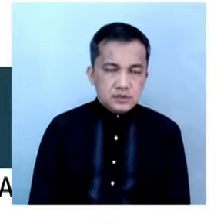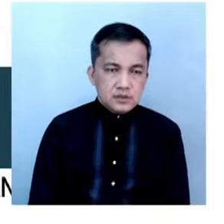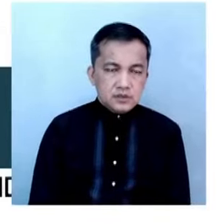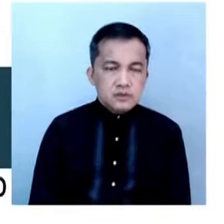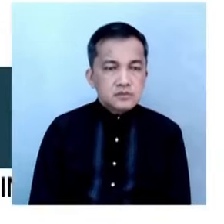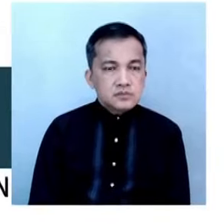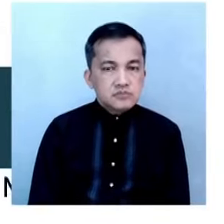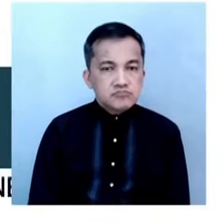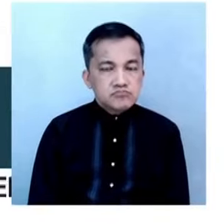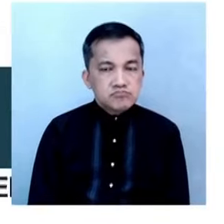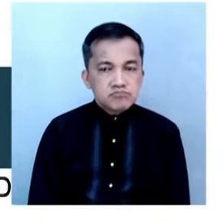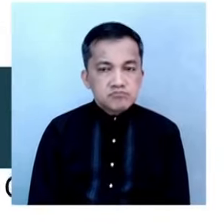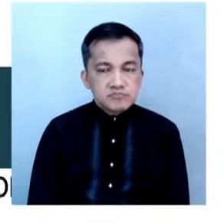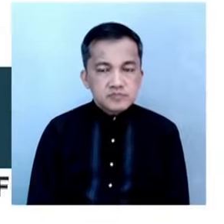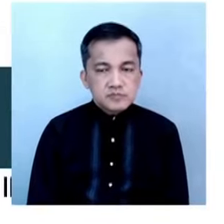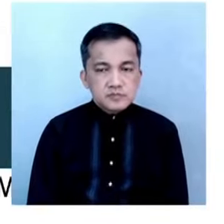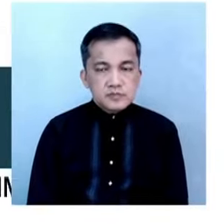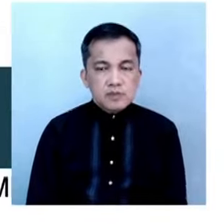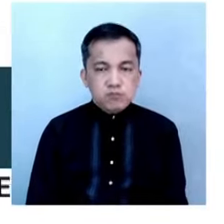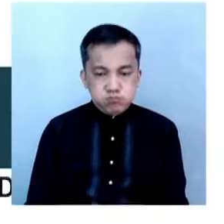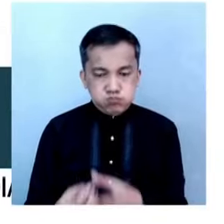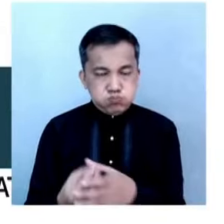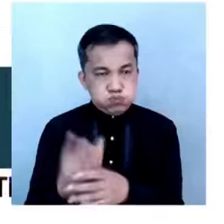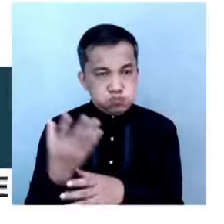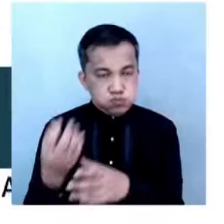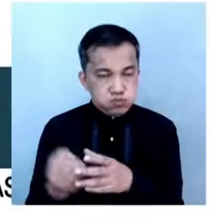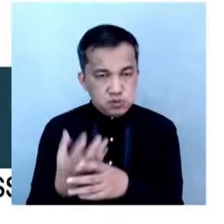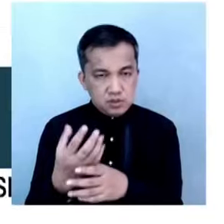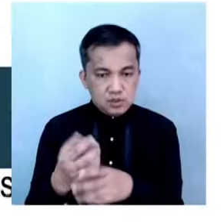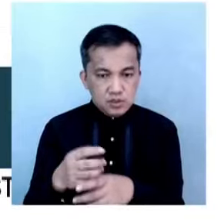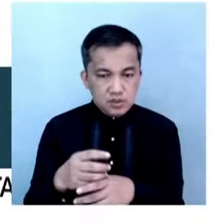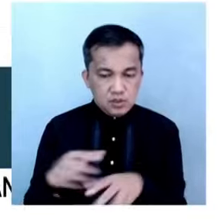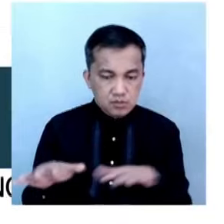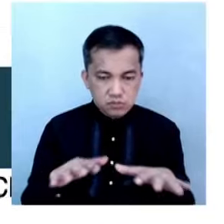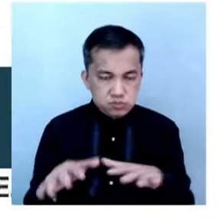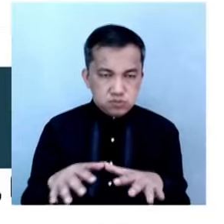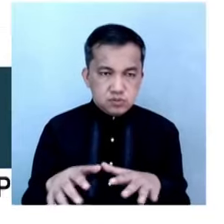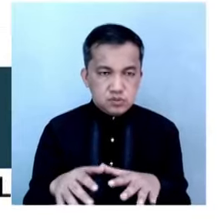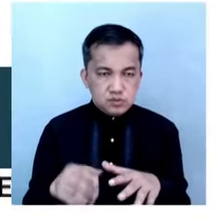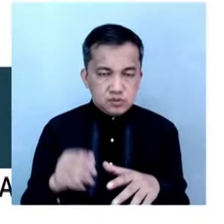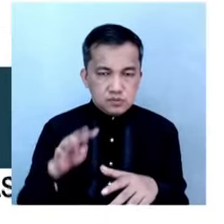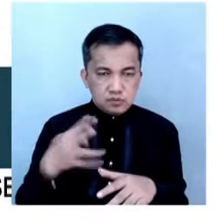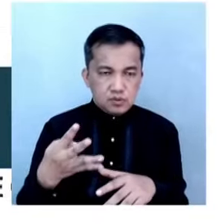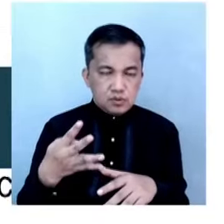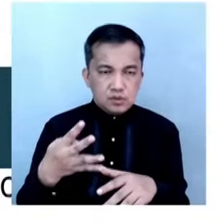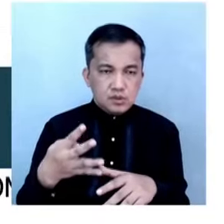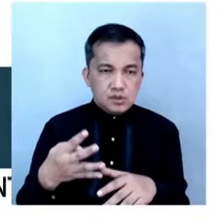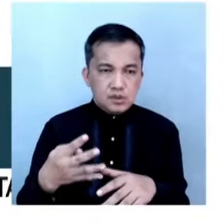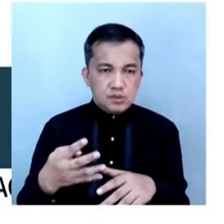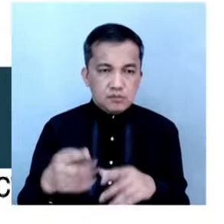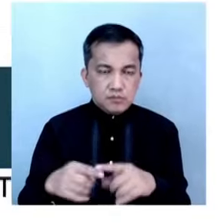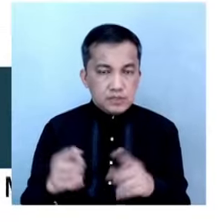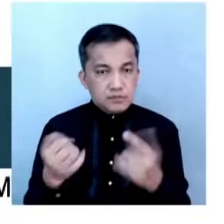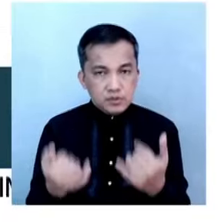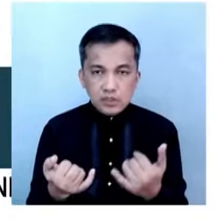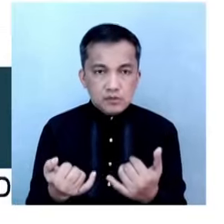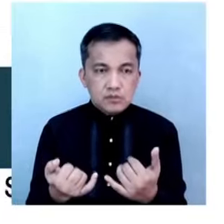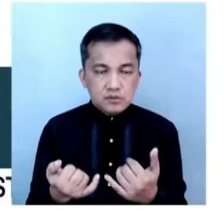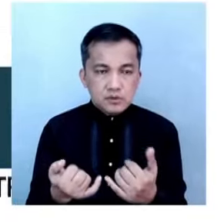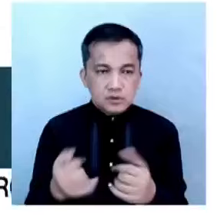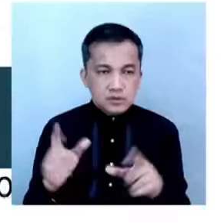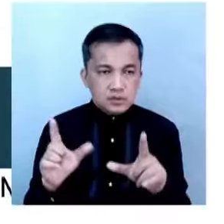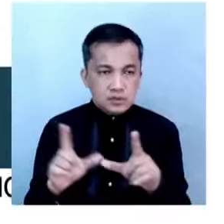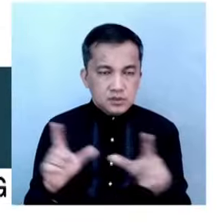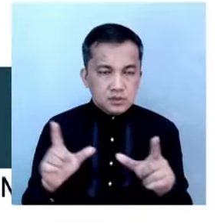dramatic, dadami yung volcanic earthquakes nating marerecord or yung mas tataas pa yung volcanic gas. But for now, yung level